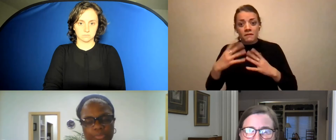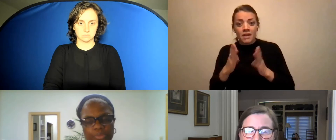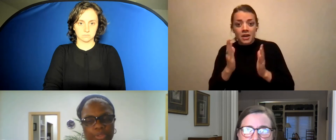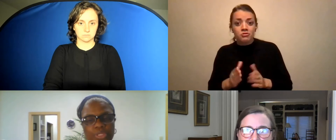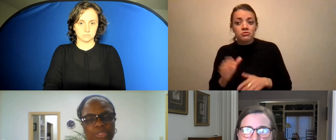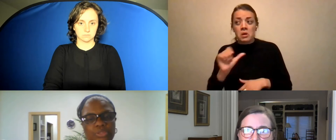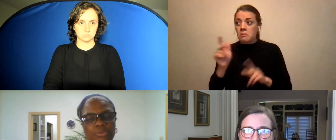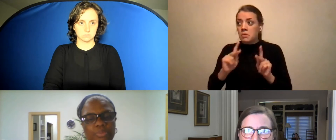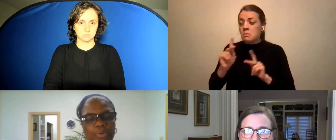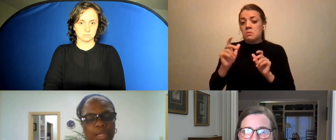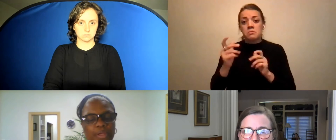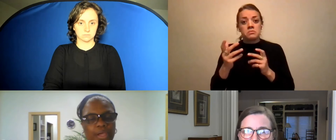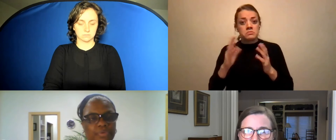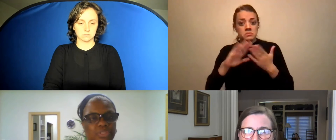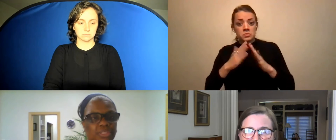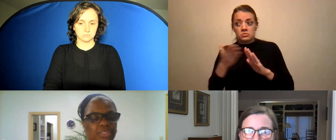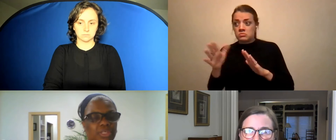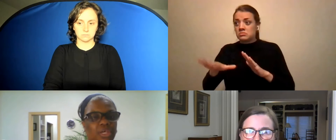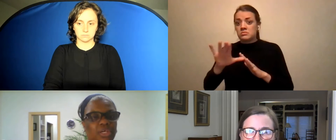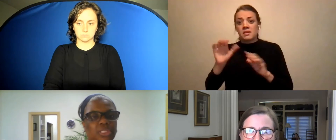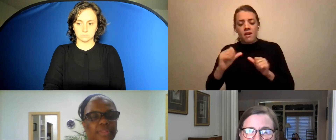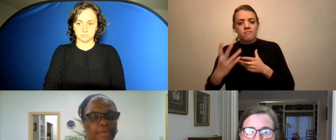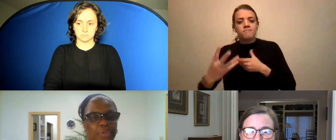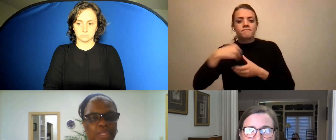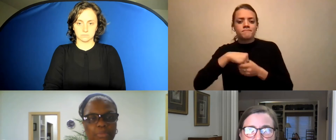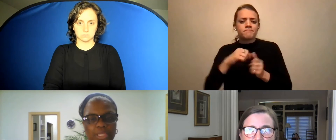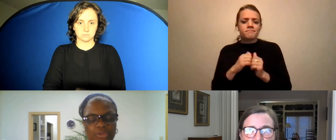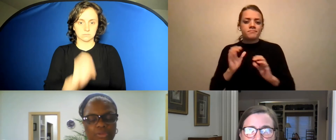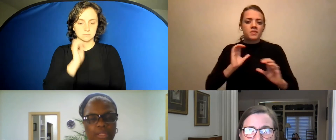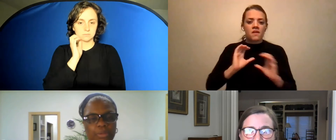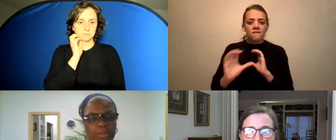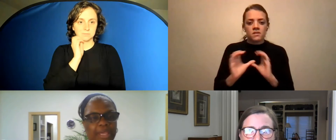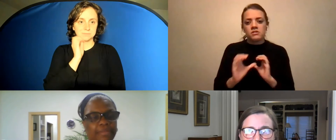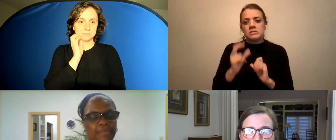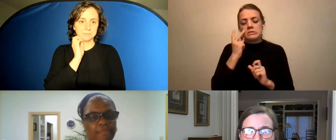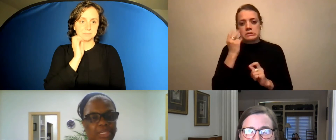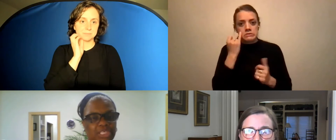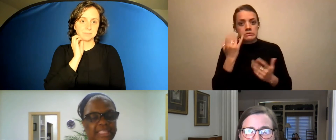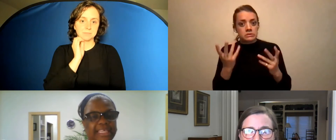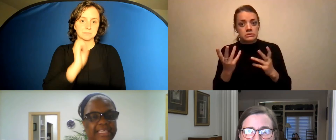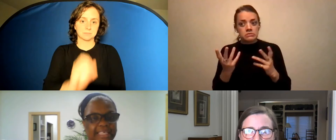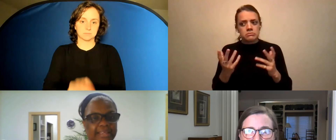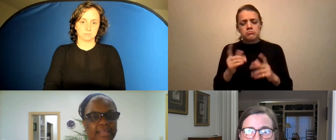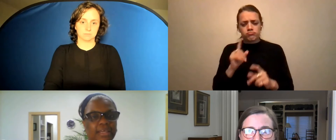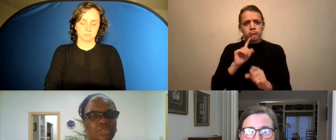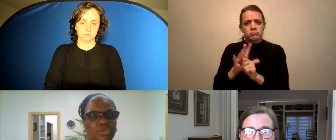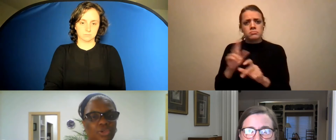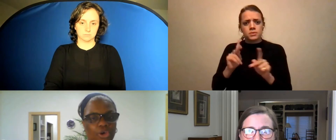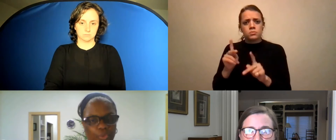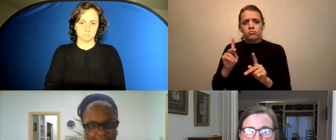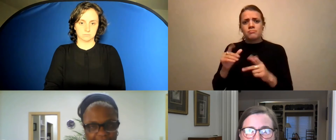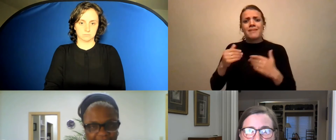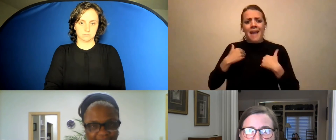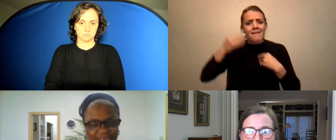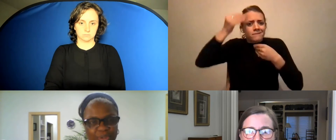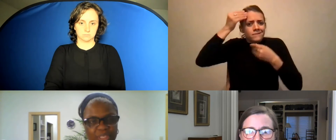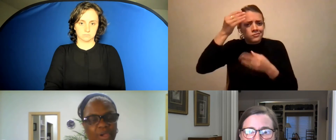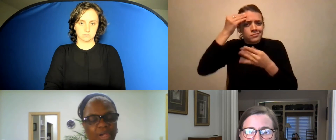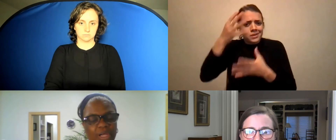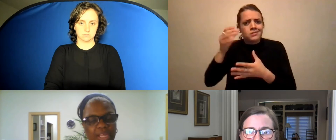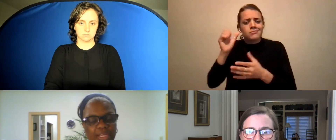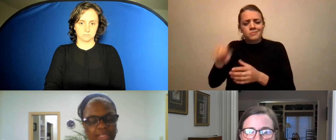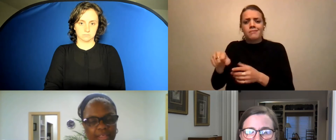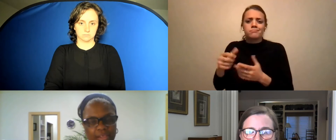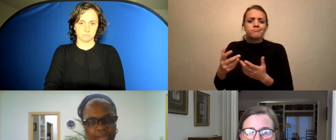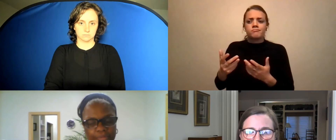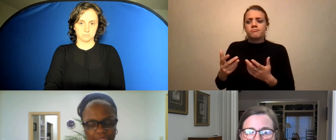people in the community to be a part of the conversation, so that we can make sure that people have the information that they need to know what they should do as